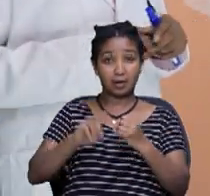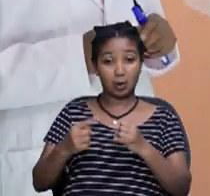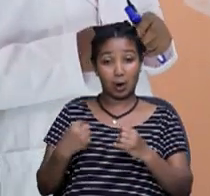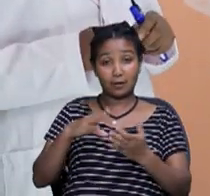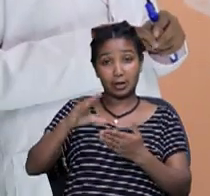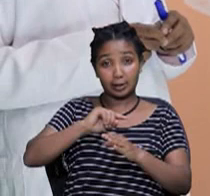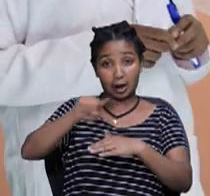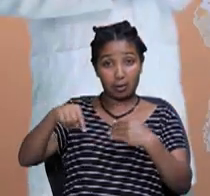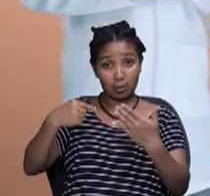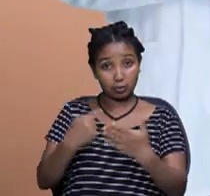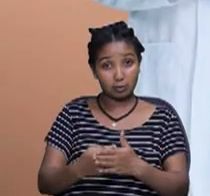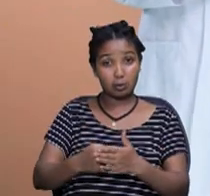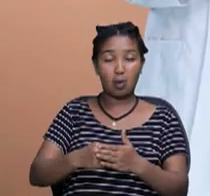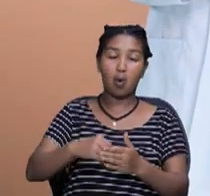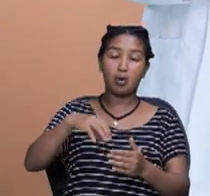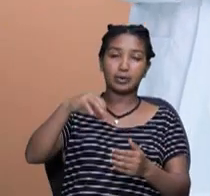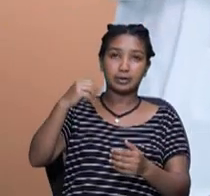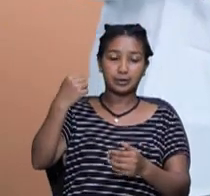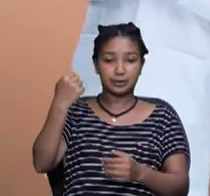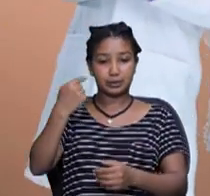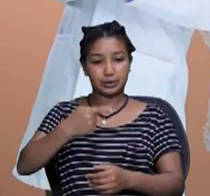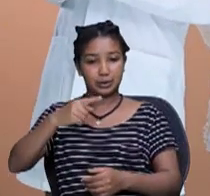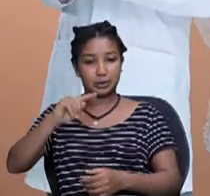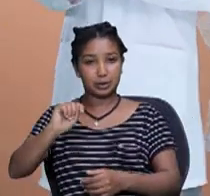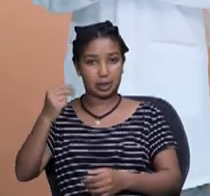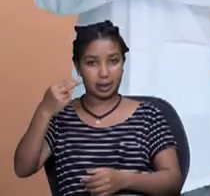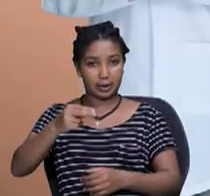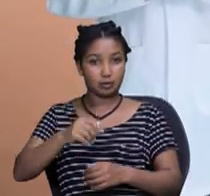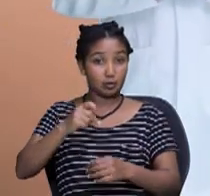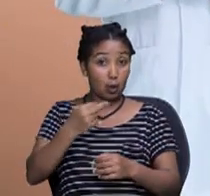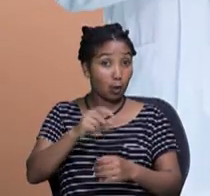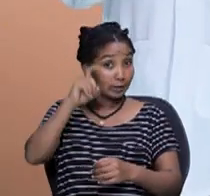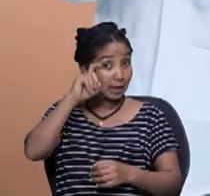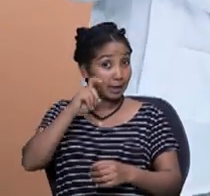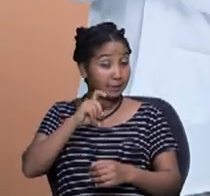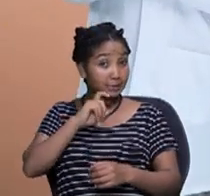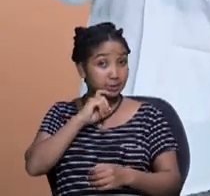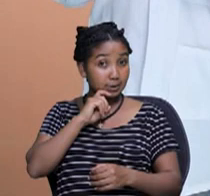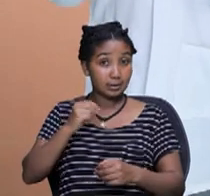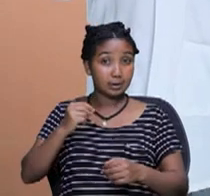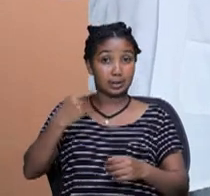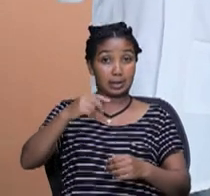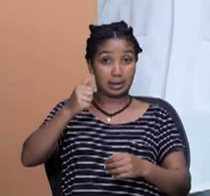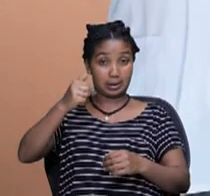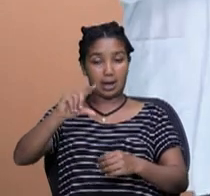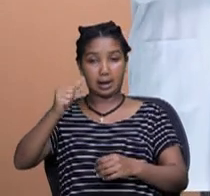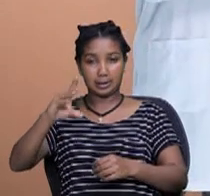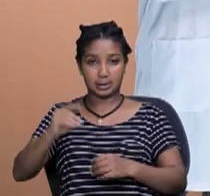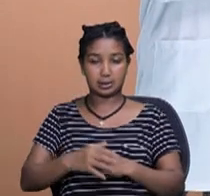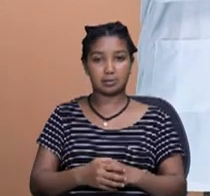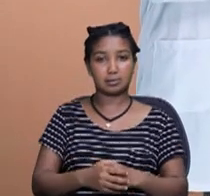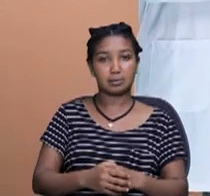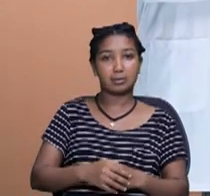Finally, we have learned about gonad or sex glands. Gonad or sex glands. Gonads or sex gland, their tests